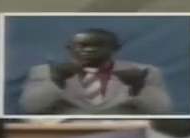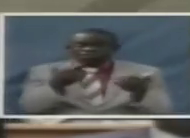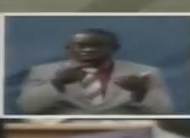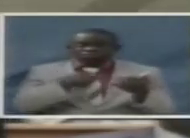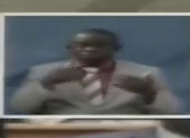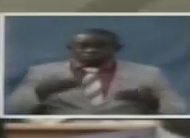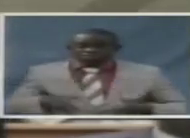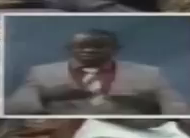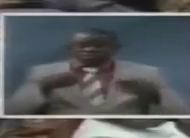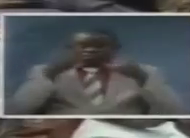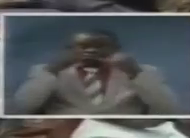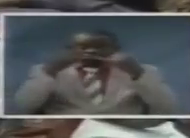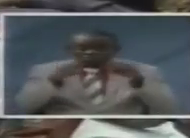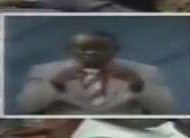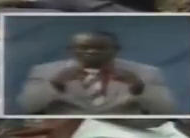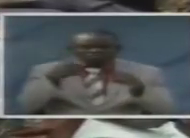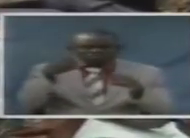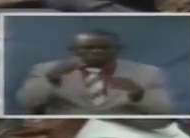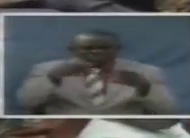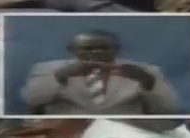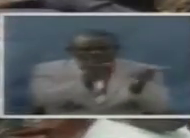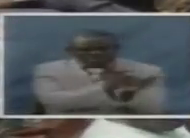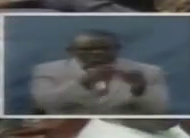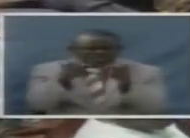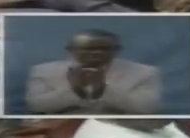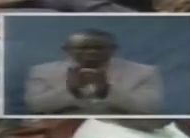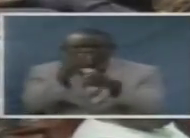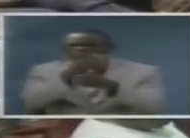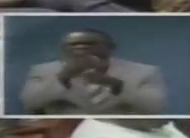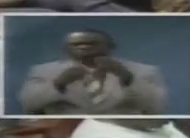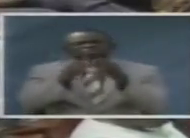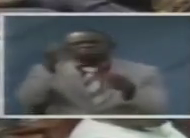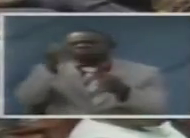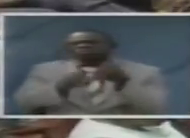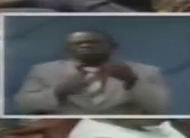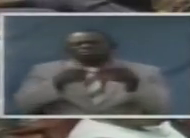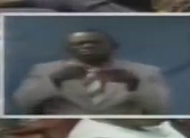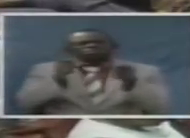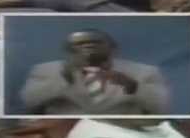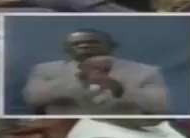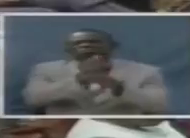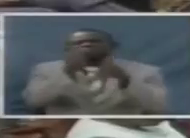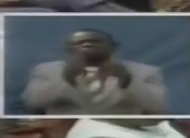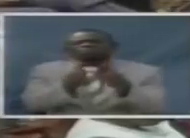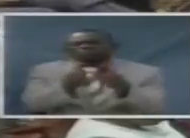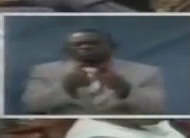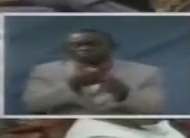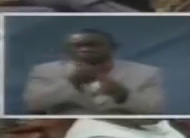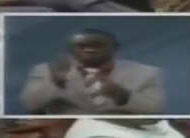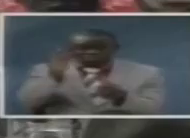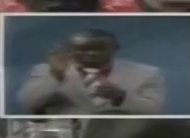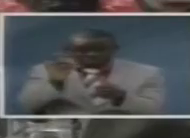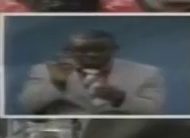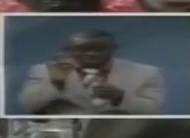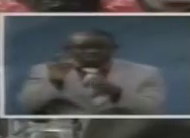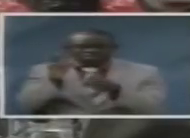House that 10 centers have since been completed and are operational. The remaining 8 are